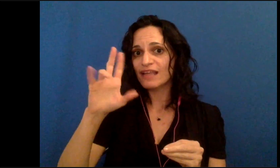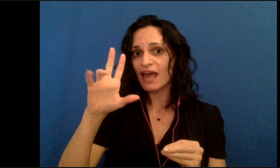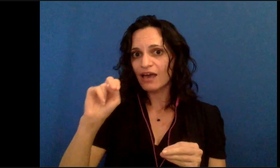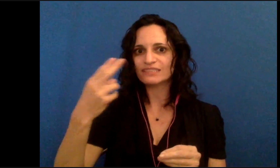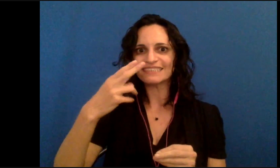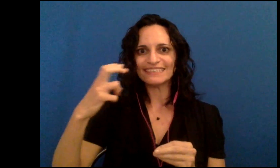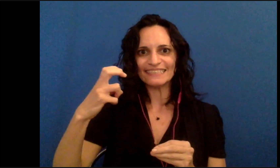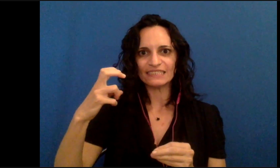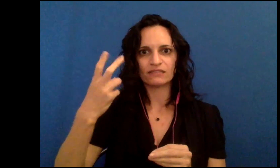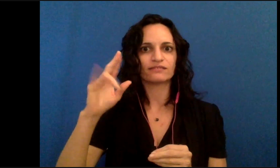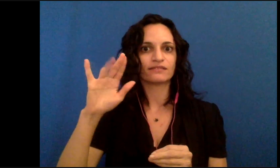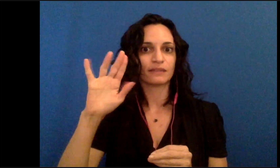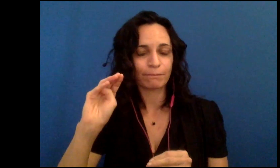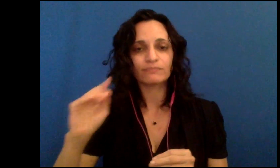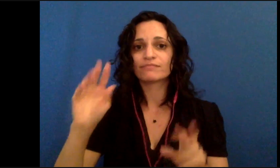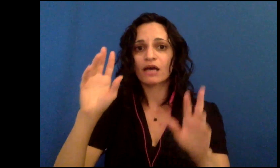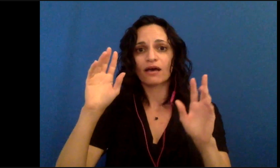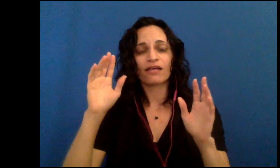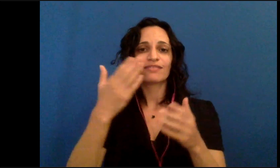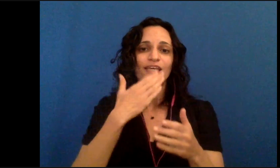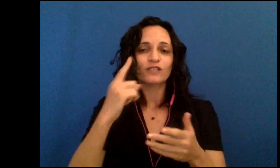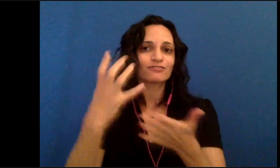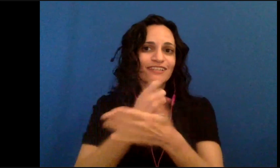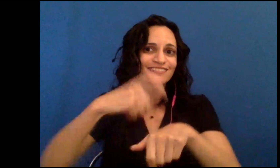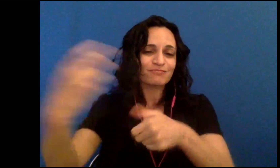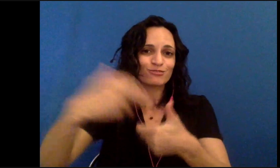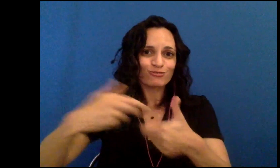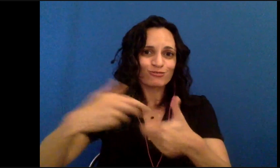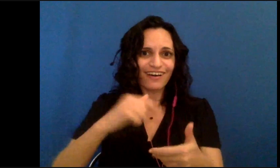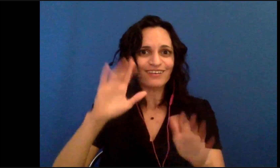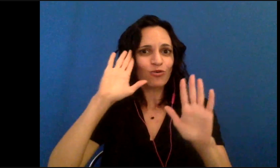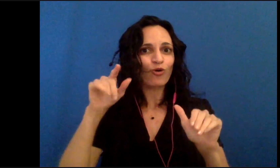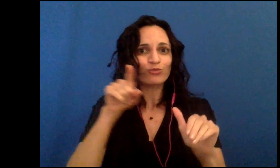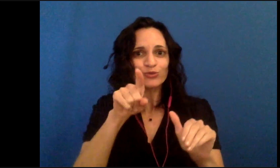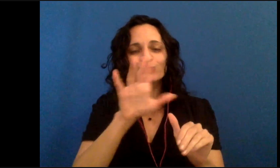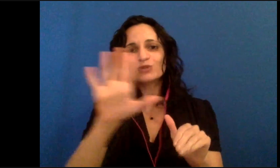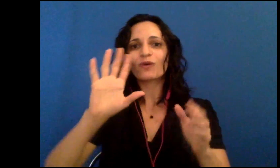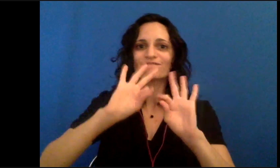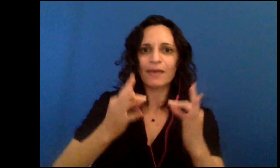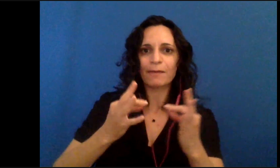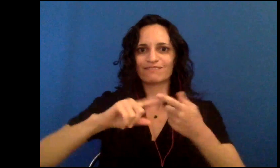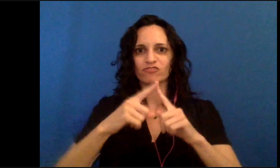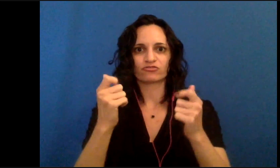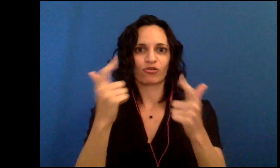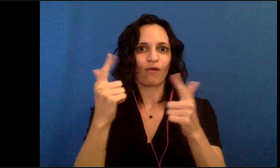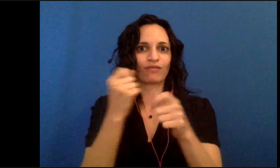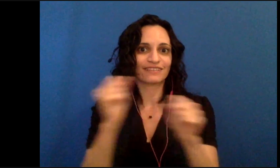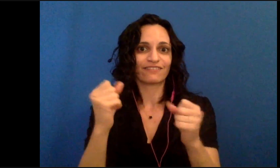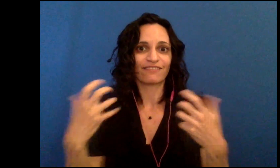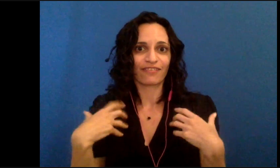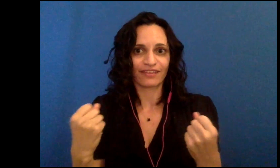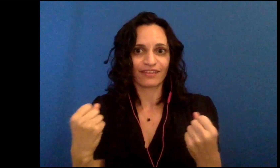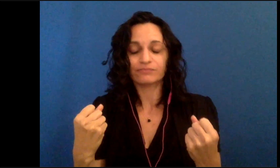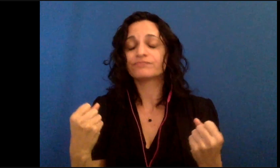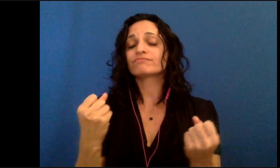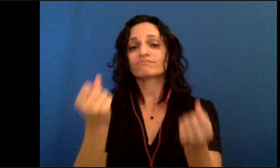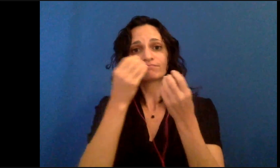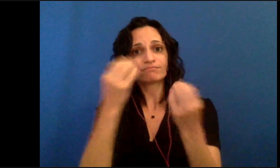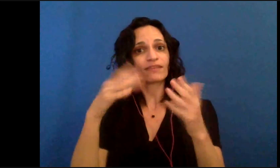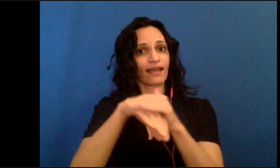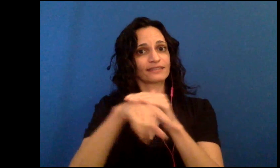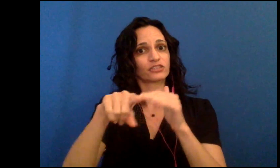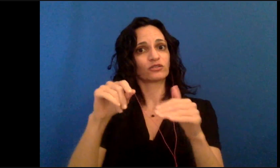I hope that you and yours are staying safe and healthy. I'd like to acknowledge that expanded access to this webinar is supported by the